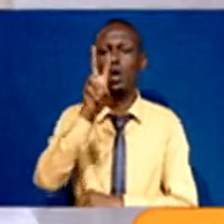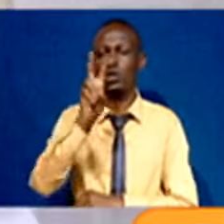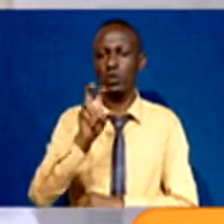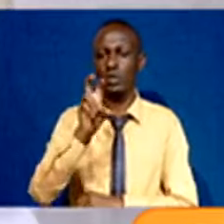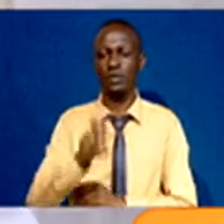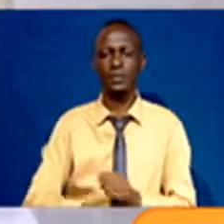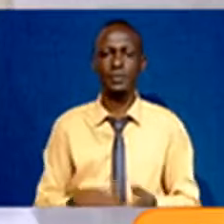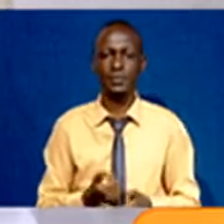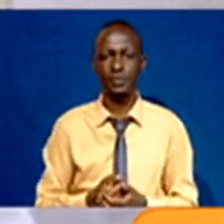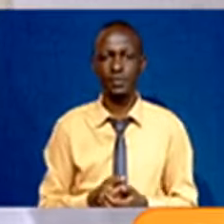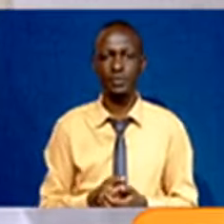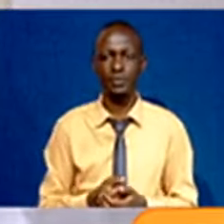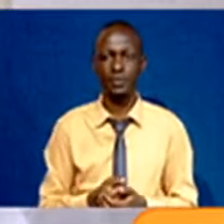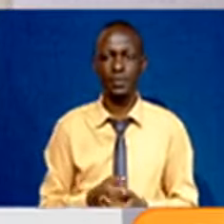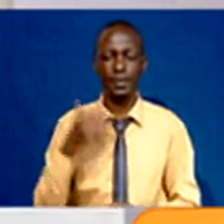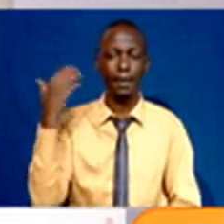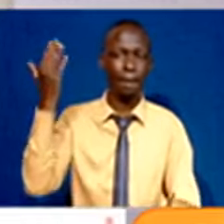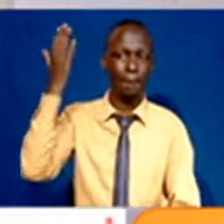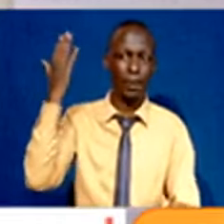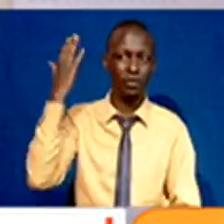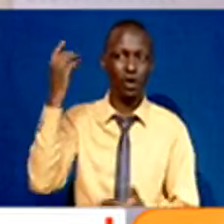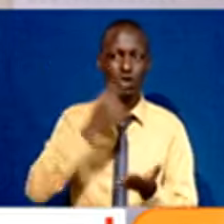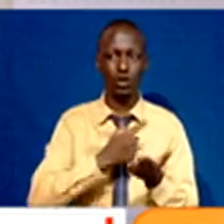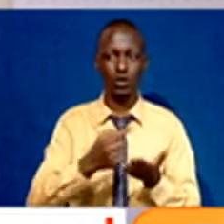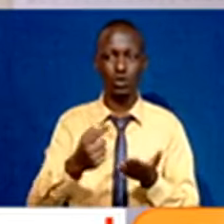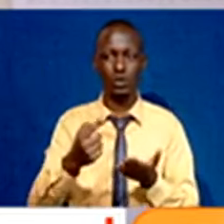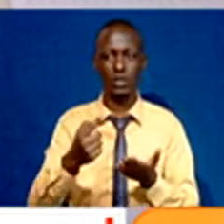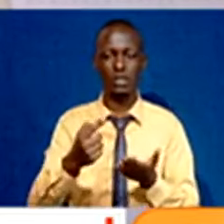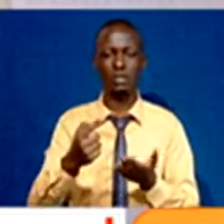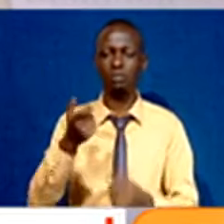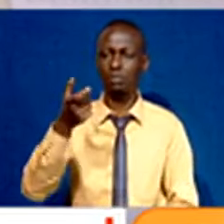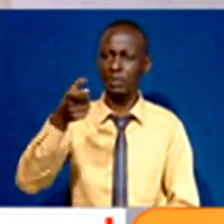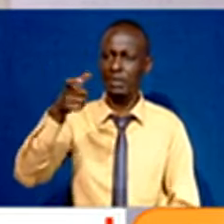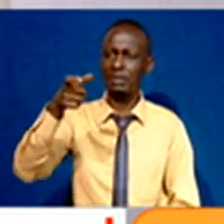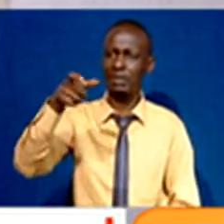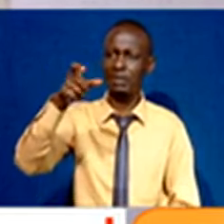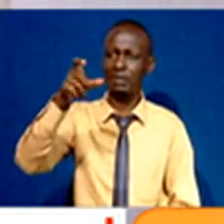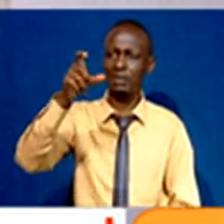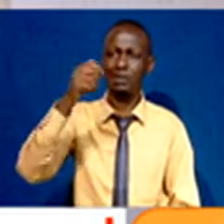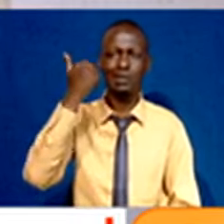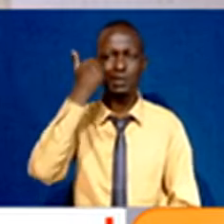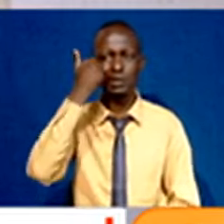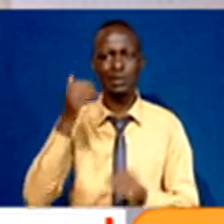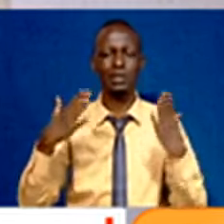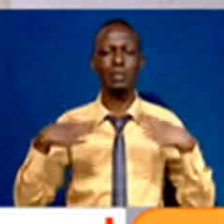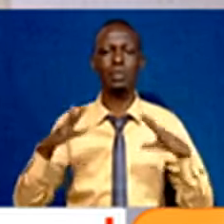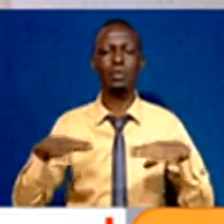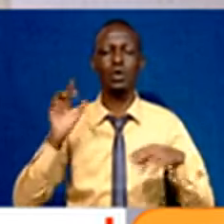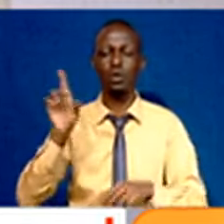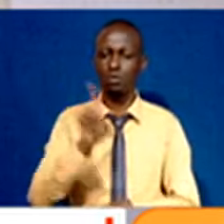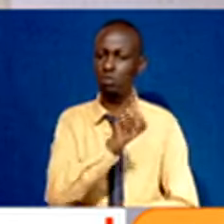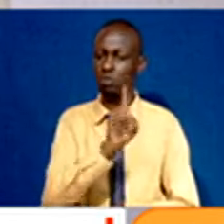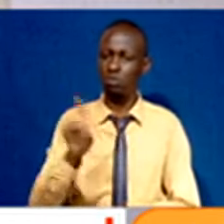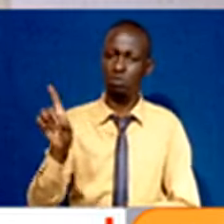120. Over the last few weeks, we have seen an upsurge of clients seen in our outpatient because